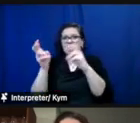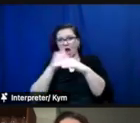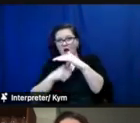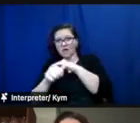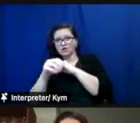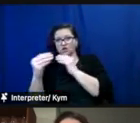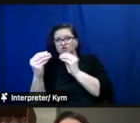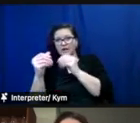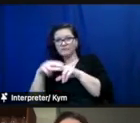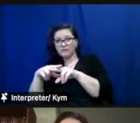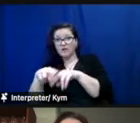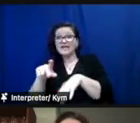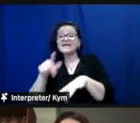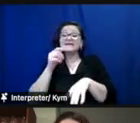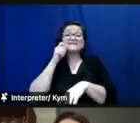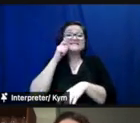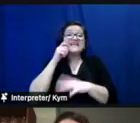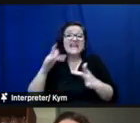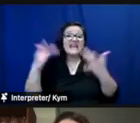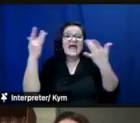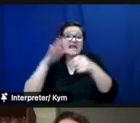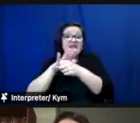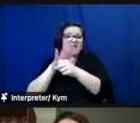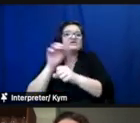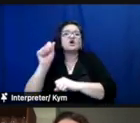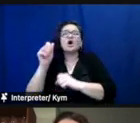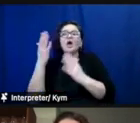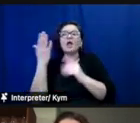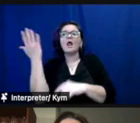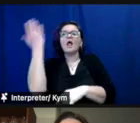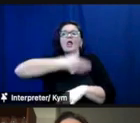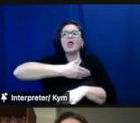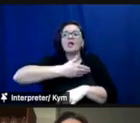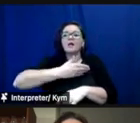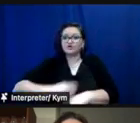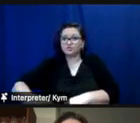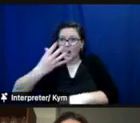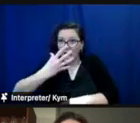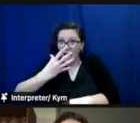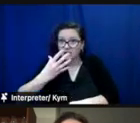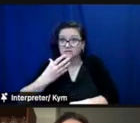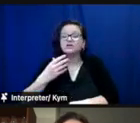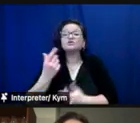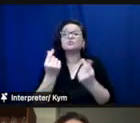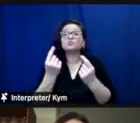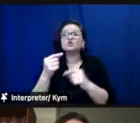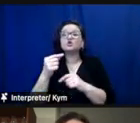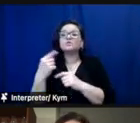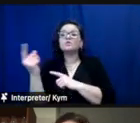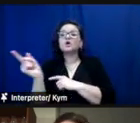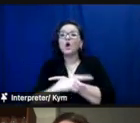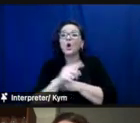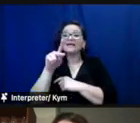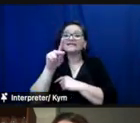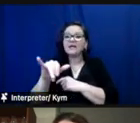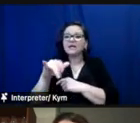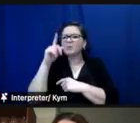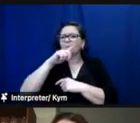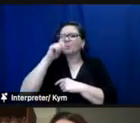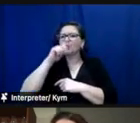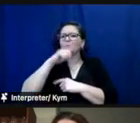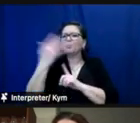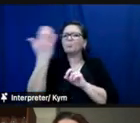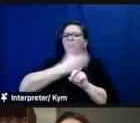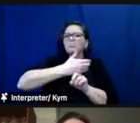was light-skinned enough that he could pass for a white slave owner. So what he would do, he would go down into Kentucky pretending to be a white man. He would